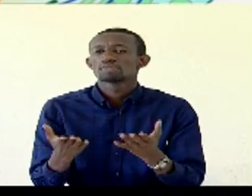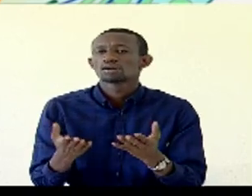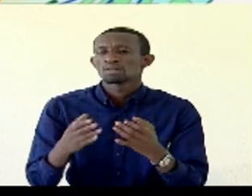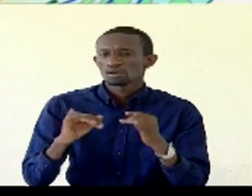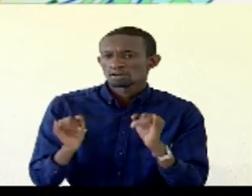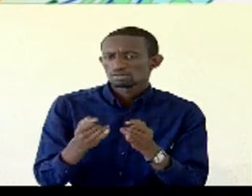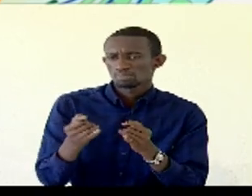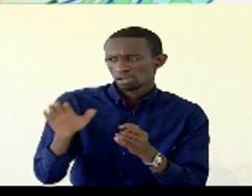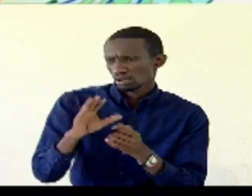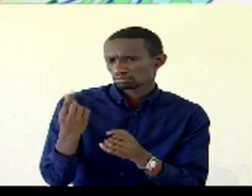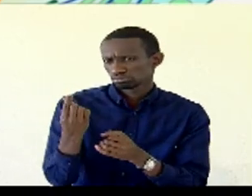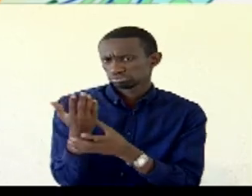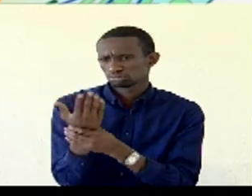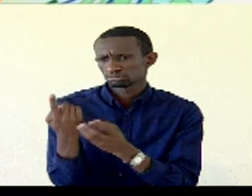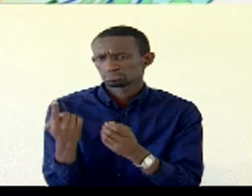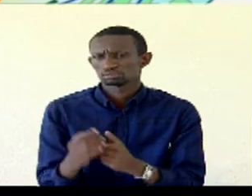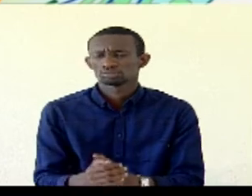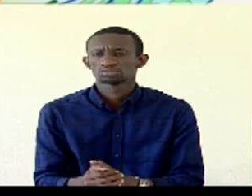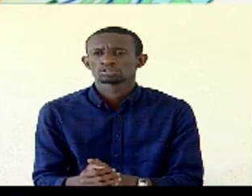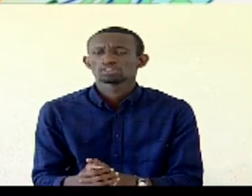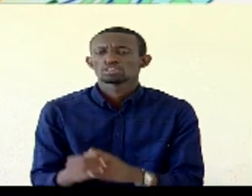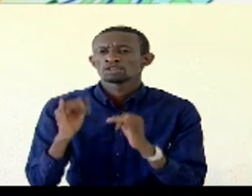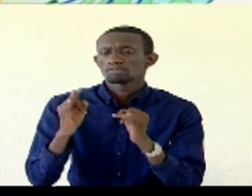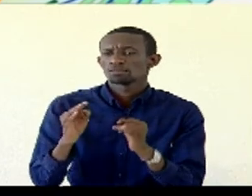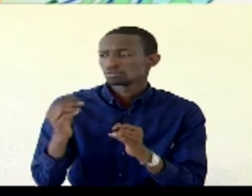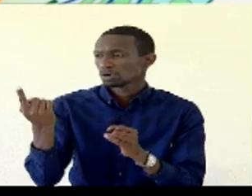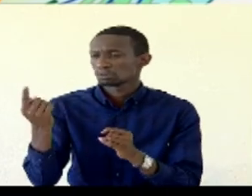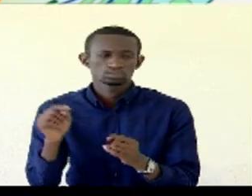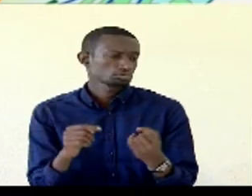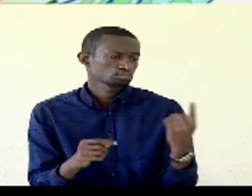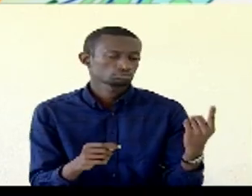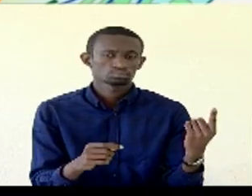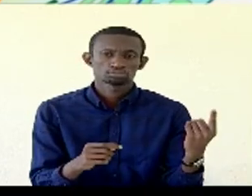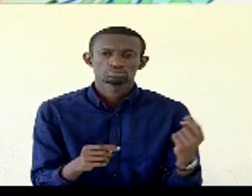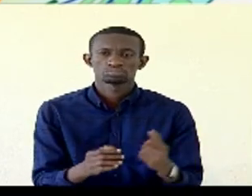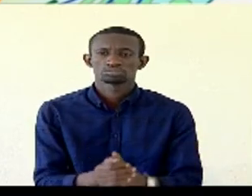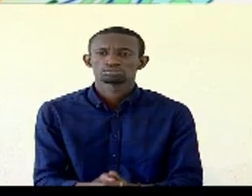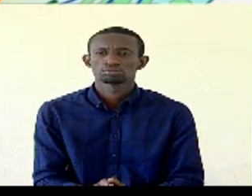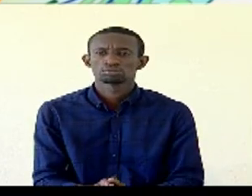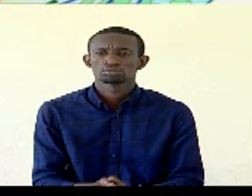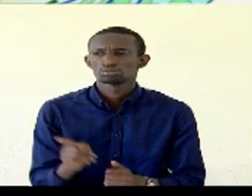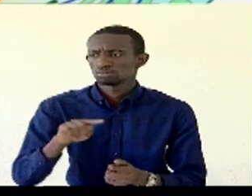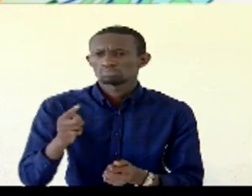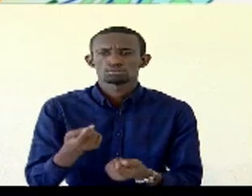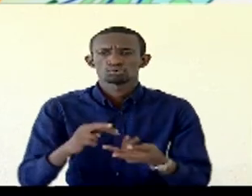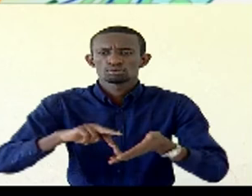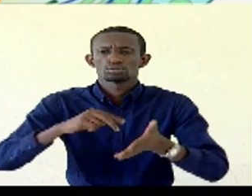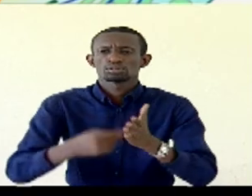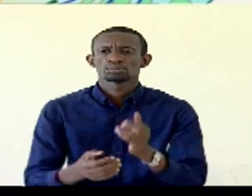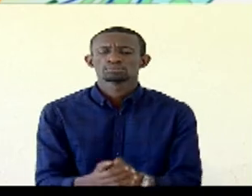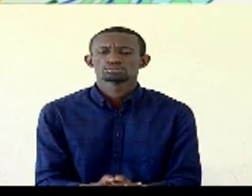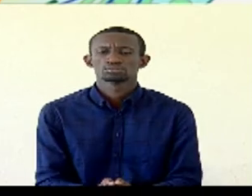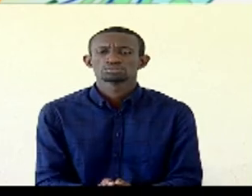folding on one end of the site. So if this is one nucleus and this is another one, right, so what does this mean? Can